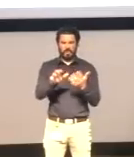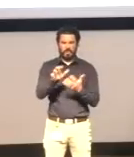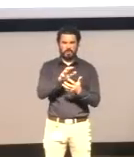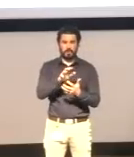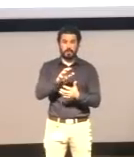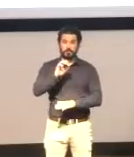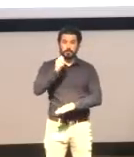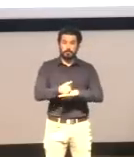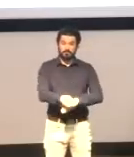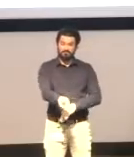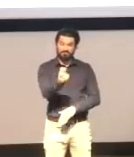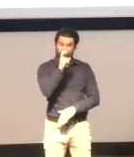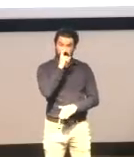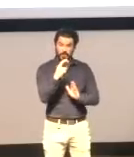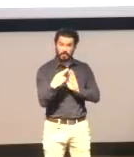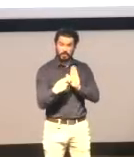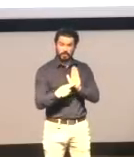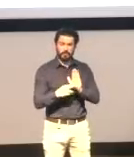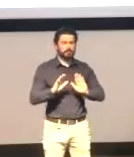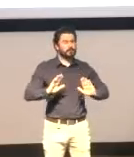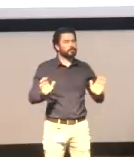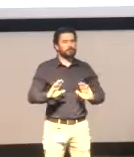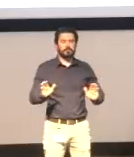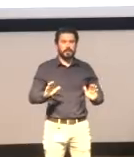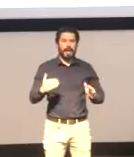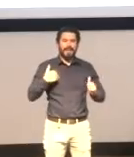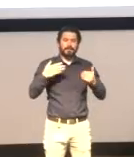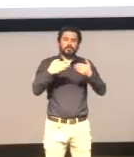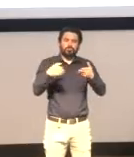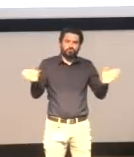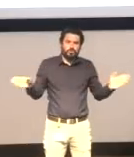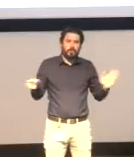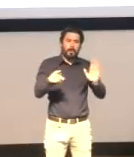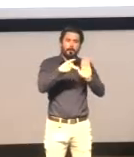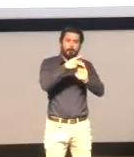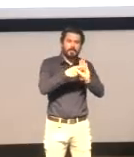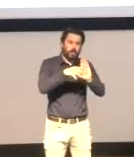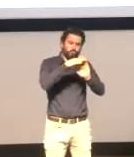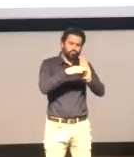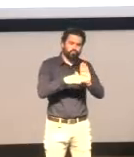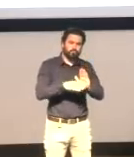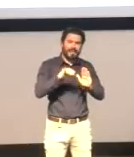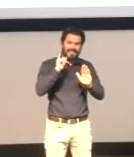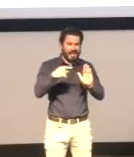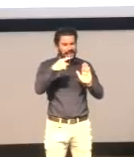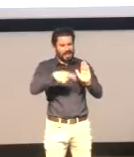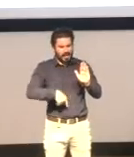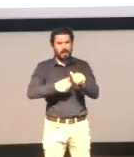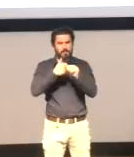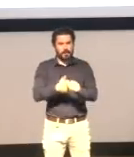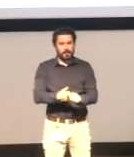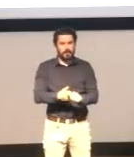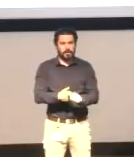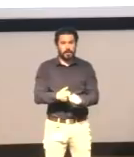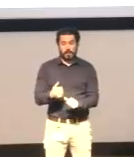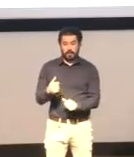developed overarching principles to inform our decision-making. Optimal care is provided by teams, and our learners are